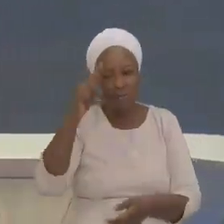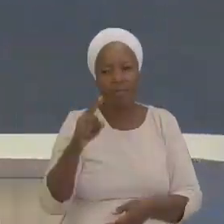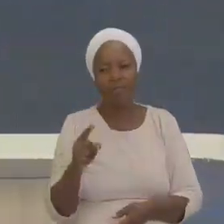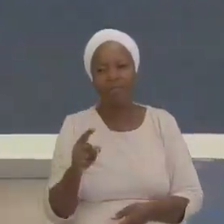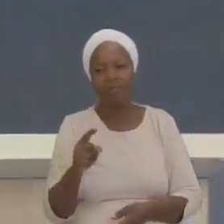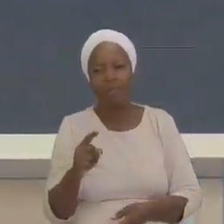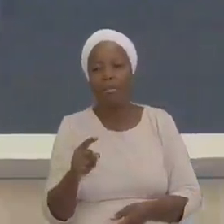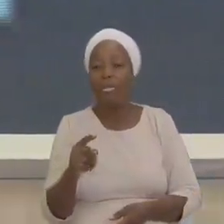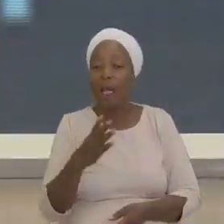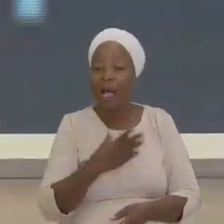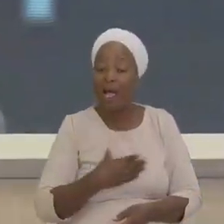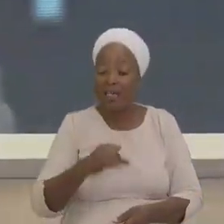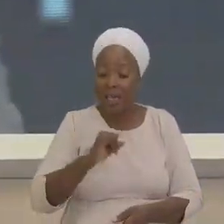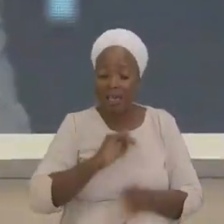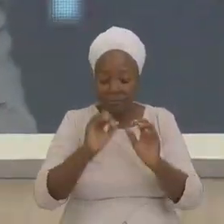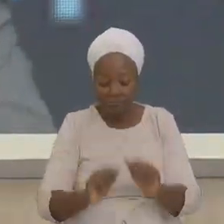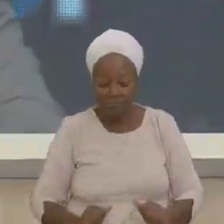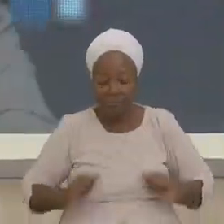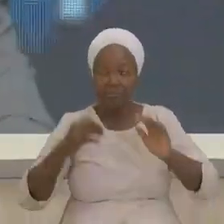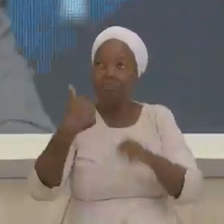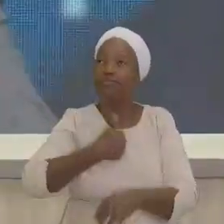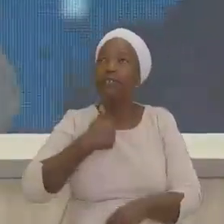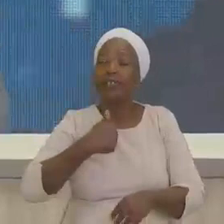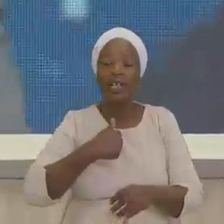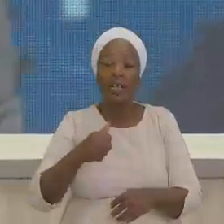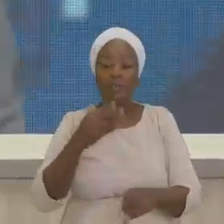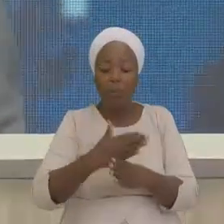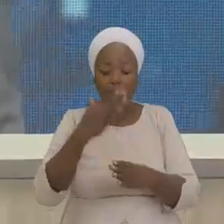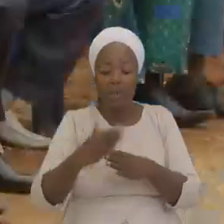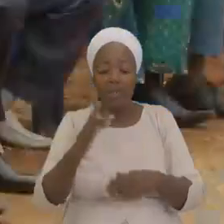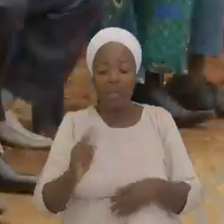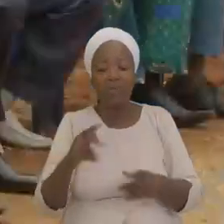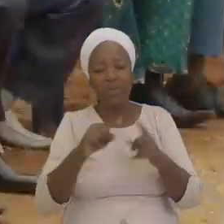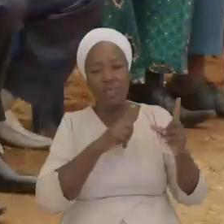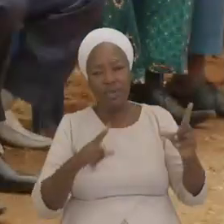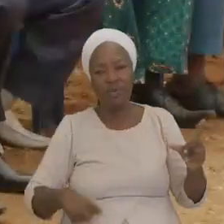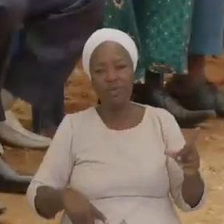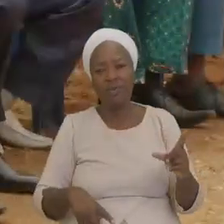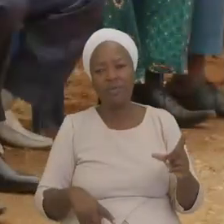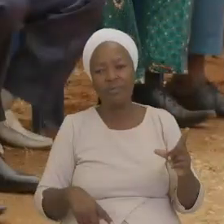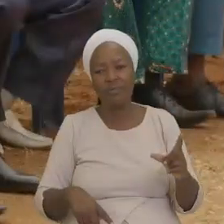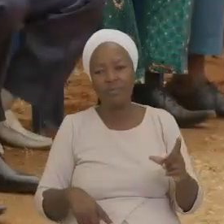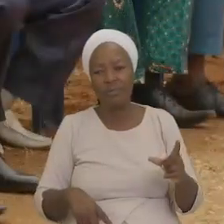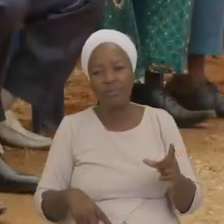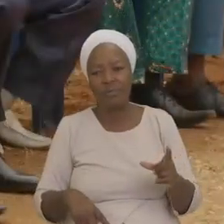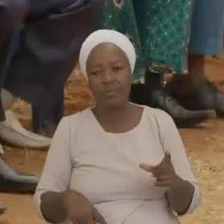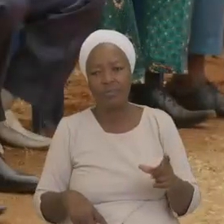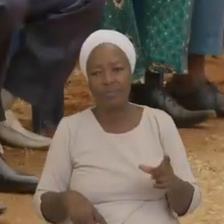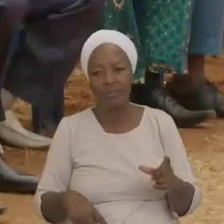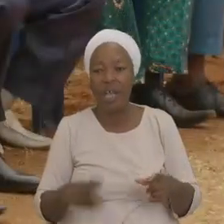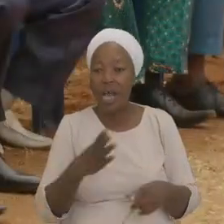And I give myself unreservedly unto the Lord. And